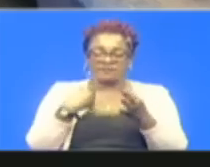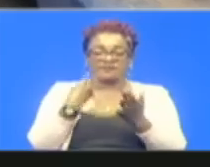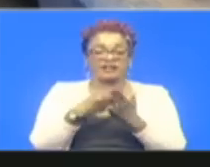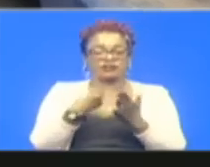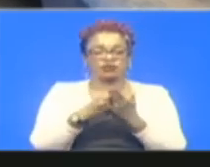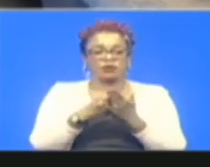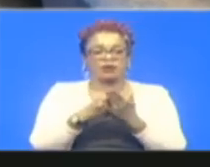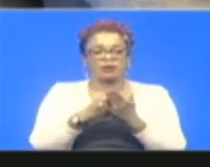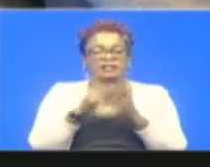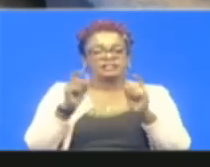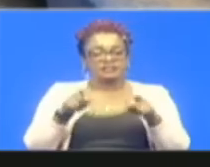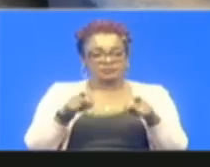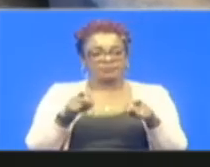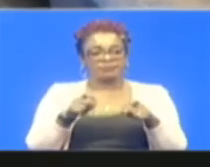needs.